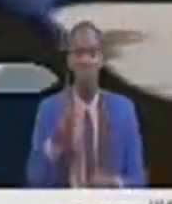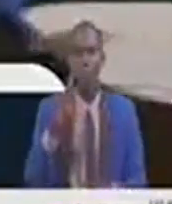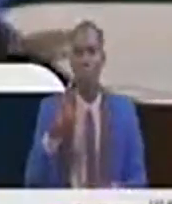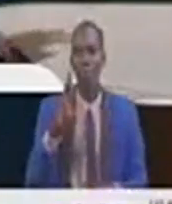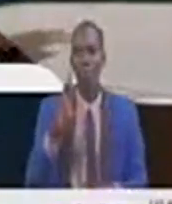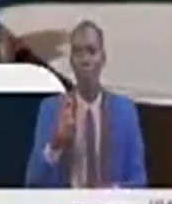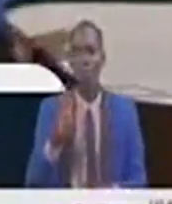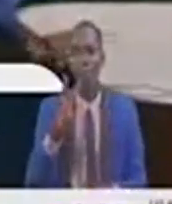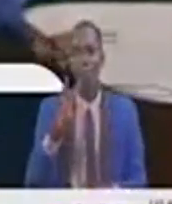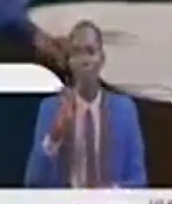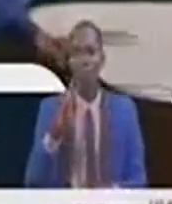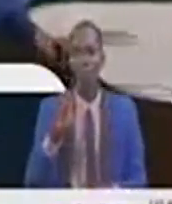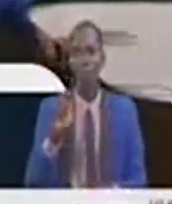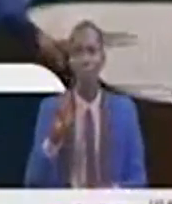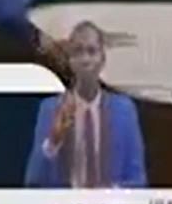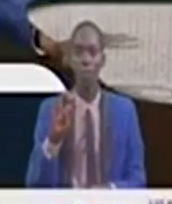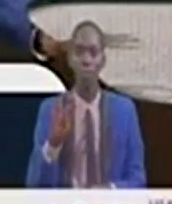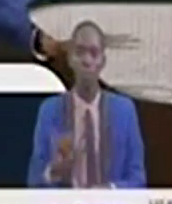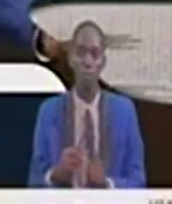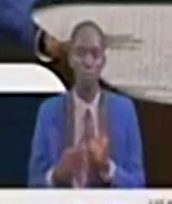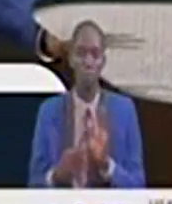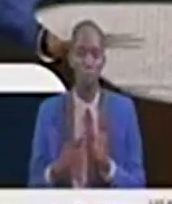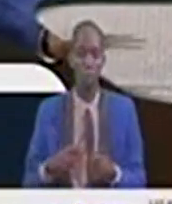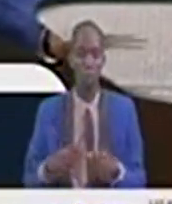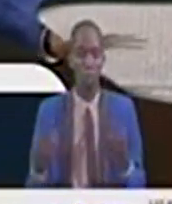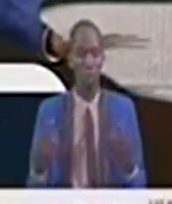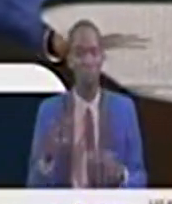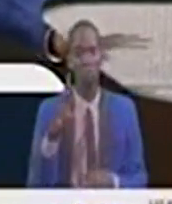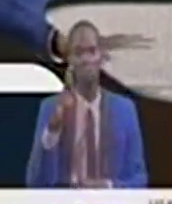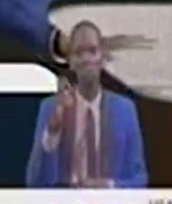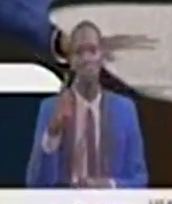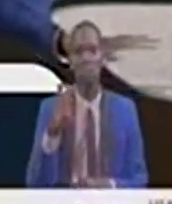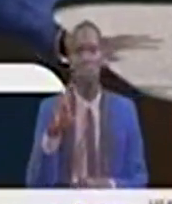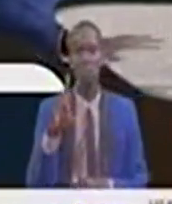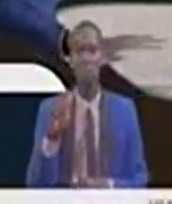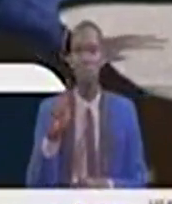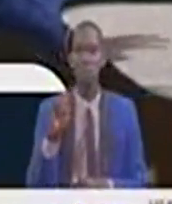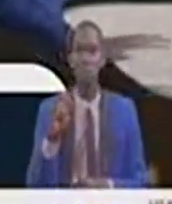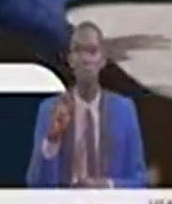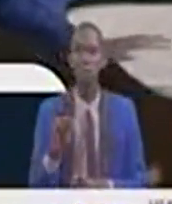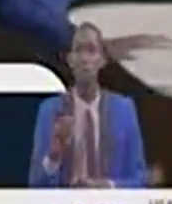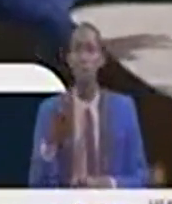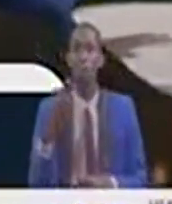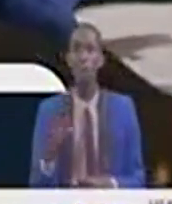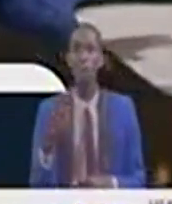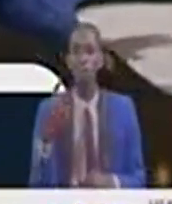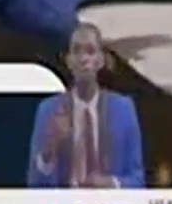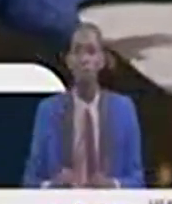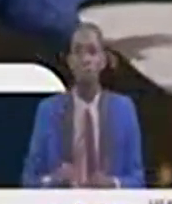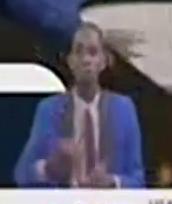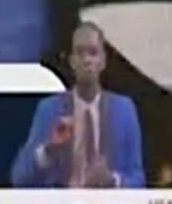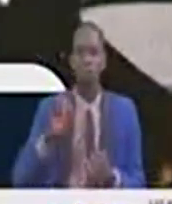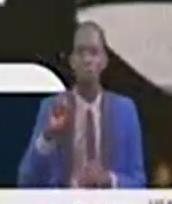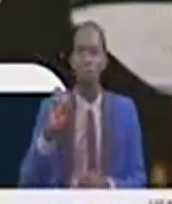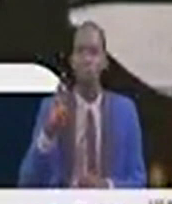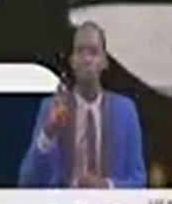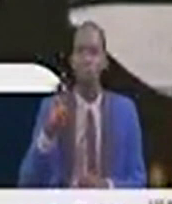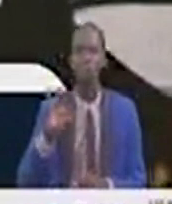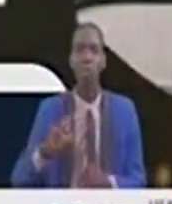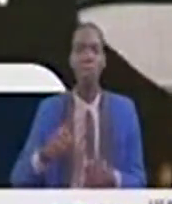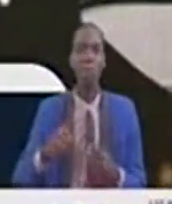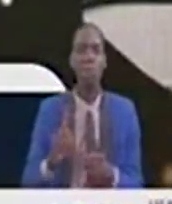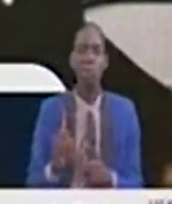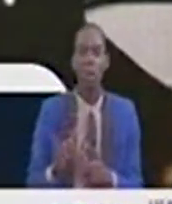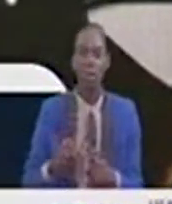the source and the violation of temptation. Temptation violates people, violates